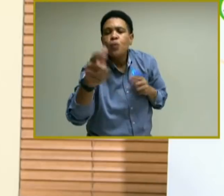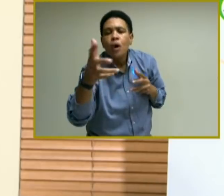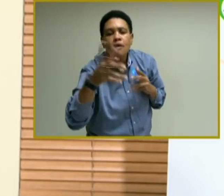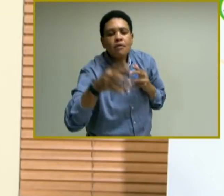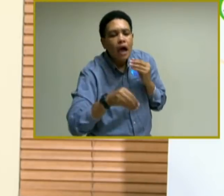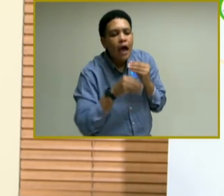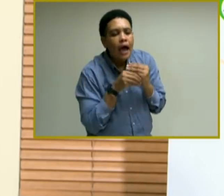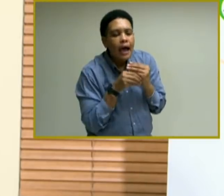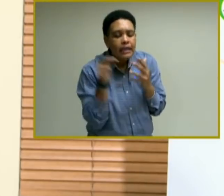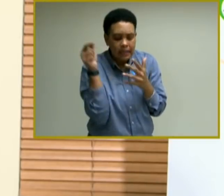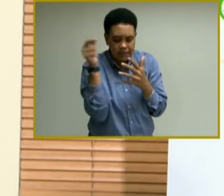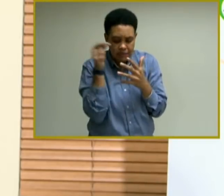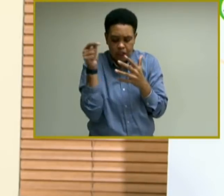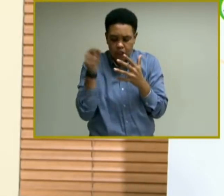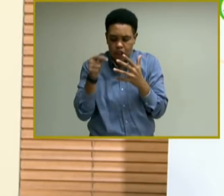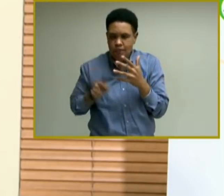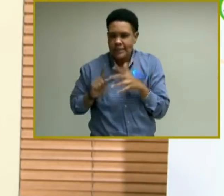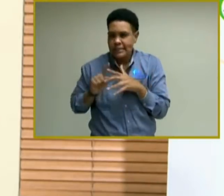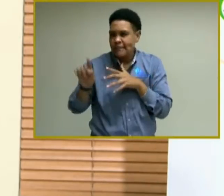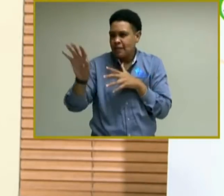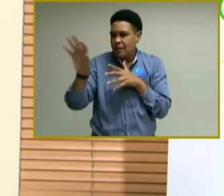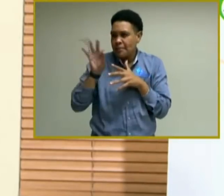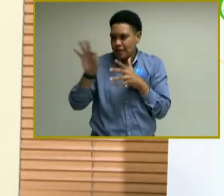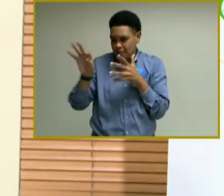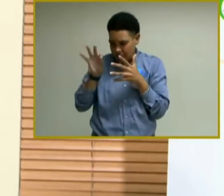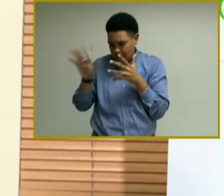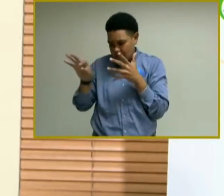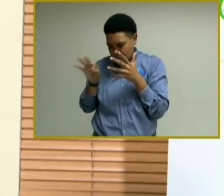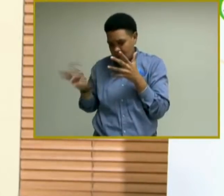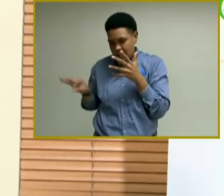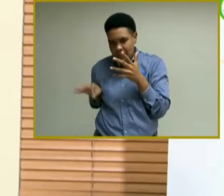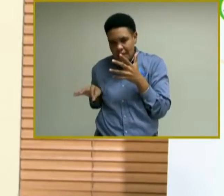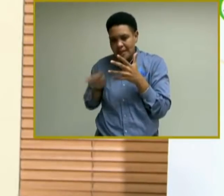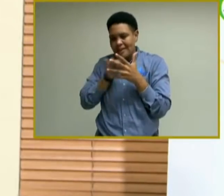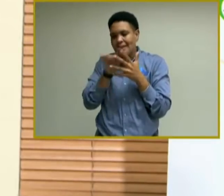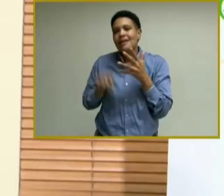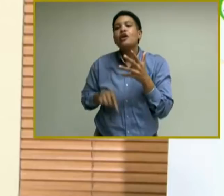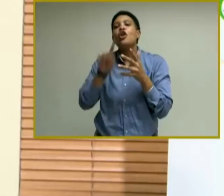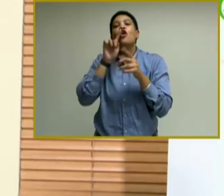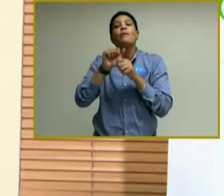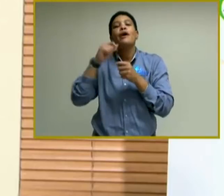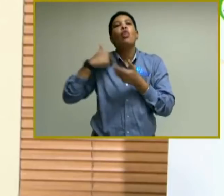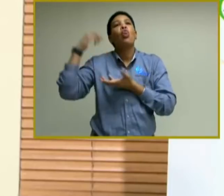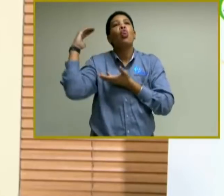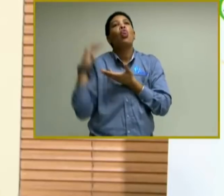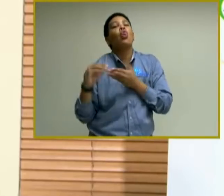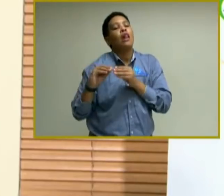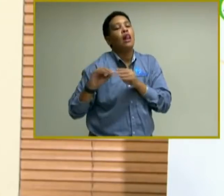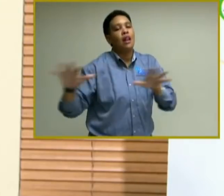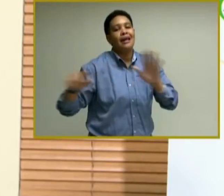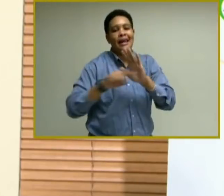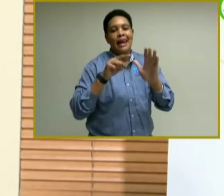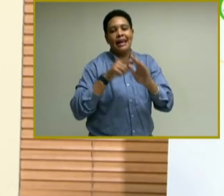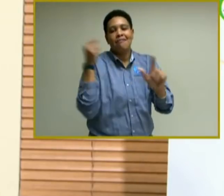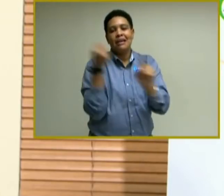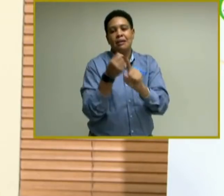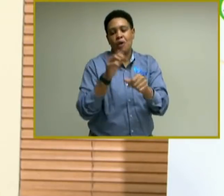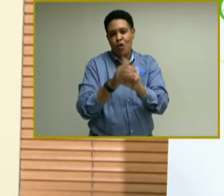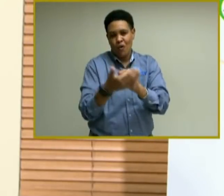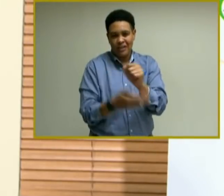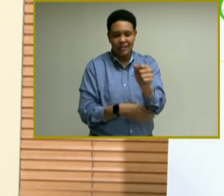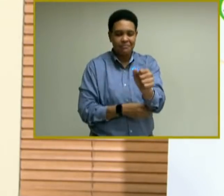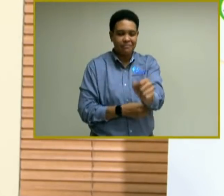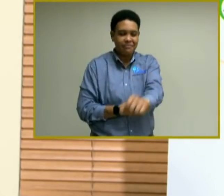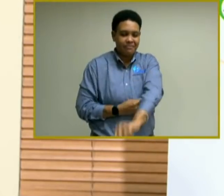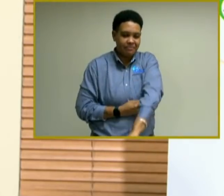additional features to ensure that we minimize the spread and the negative impacts of COVID. I'm going to at this